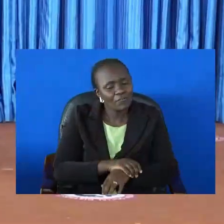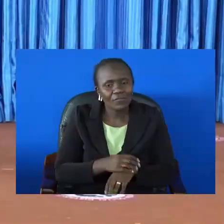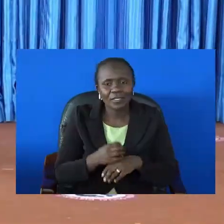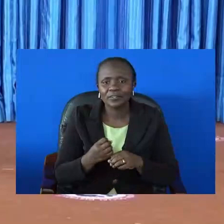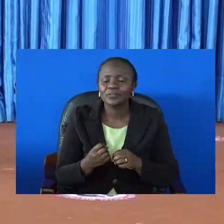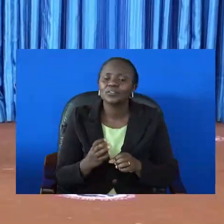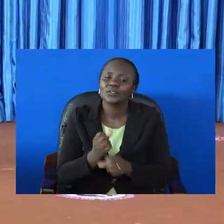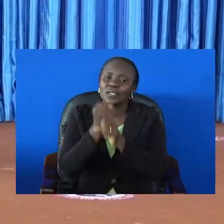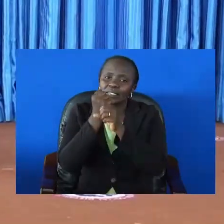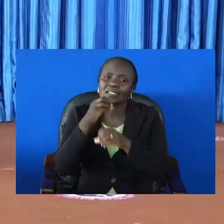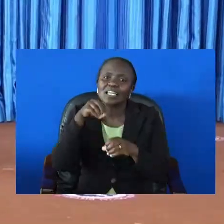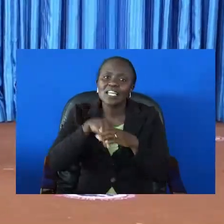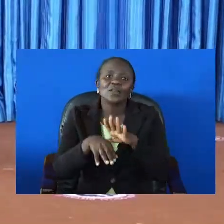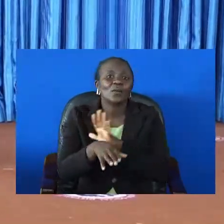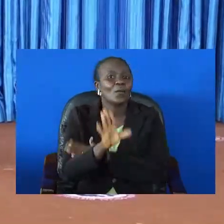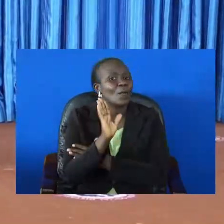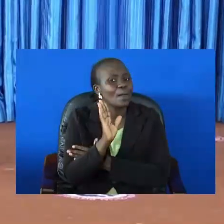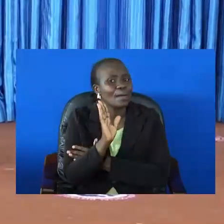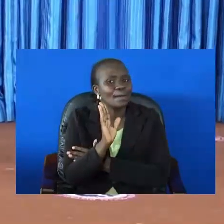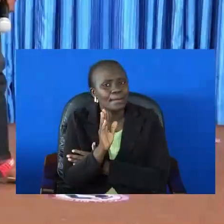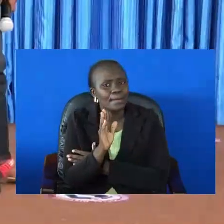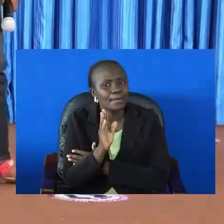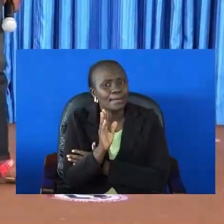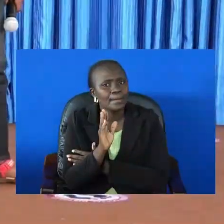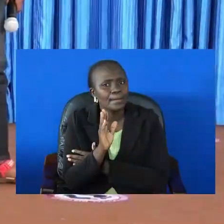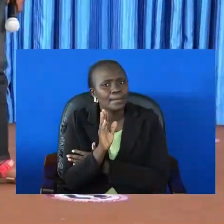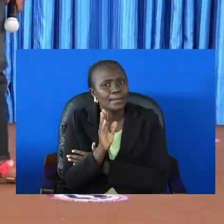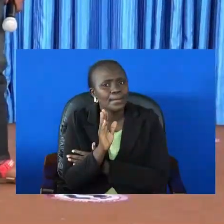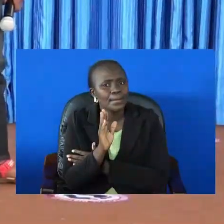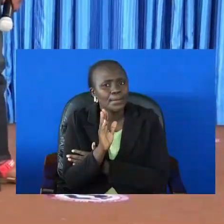through trusting in God.